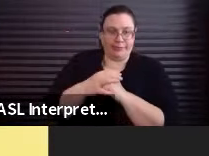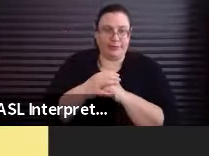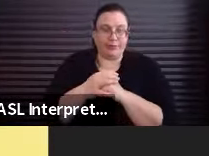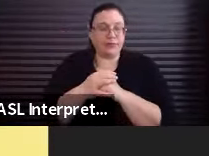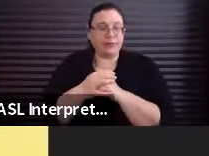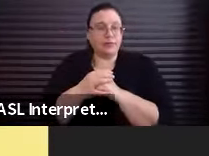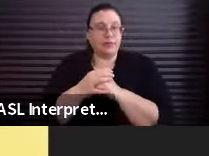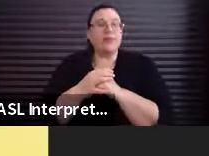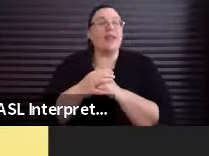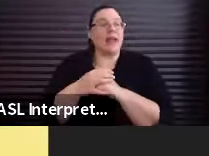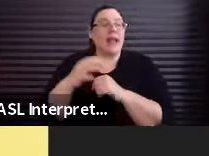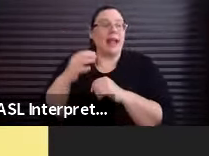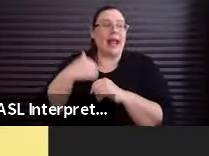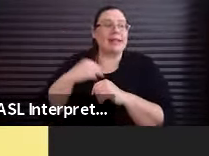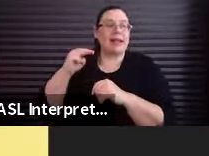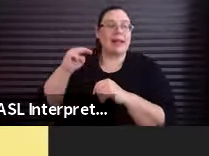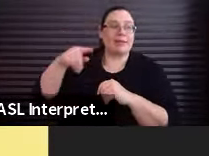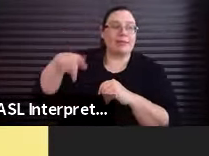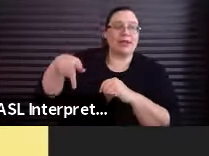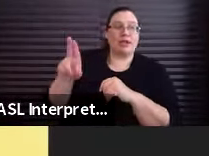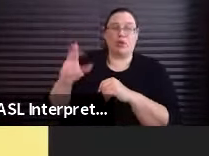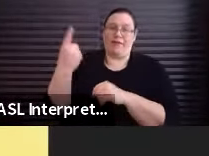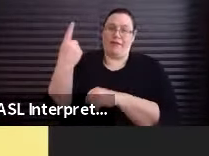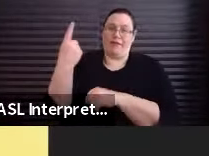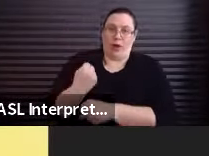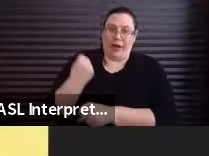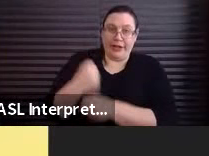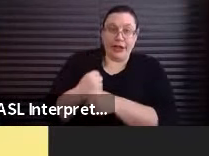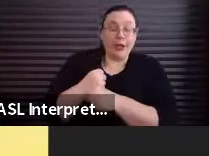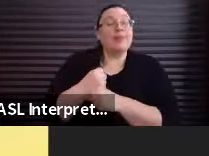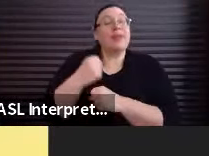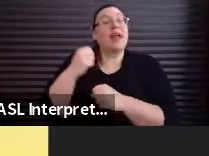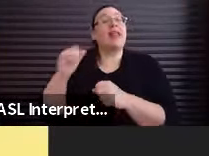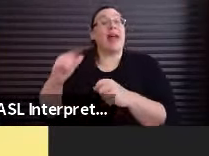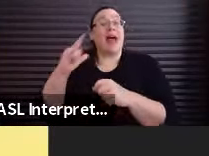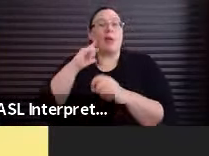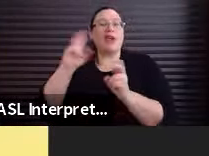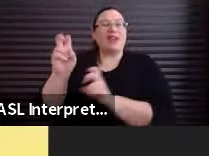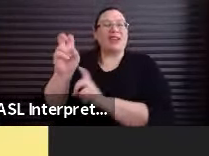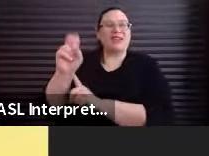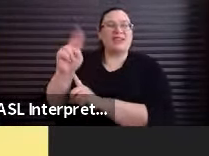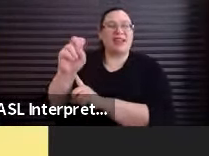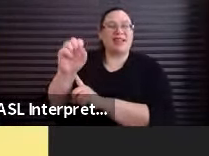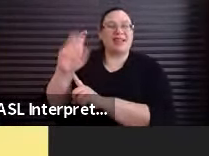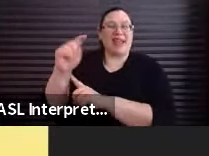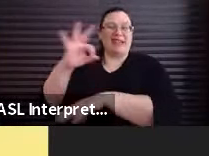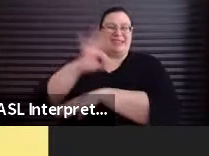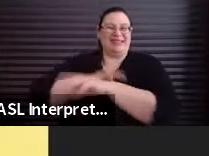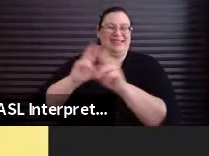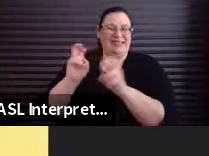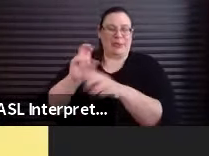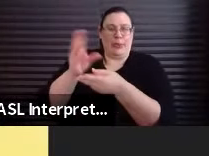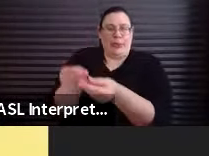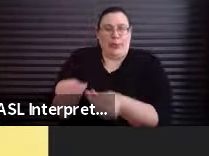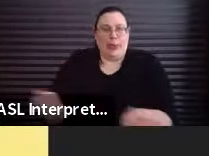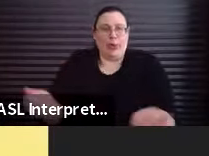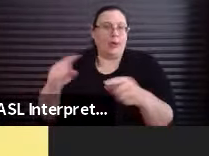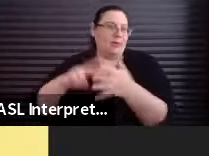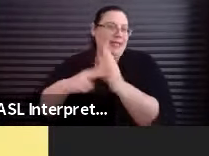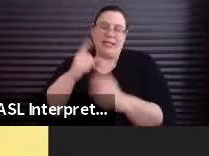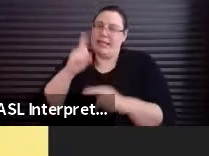has an MPU of 1 year. This waiver will sunset, meaning it will not be able to be used